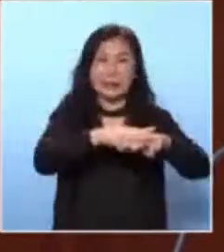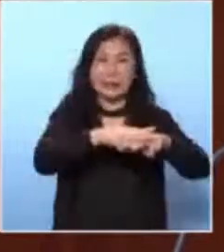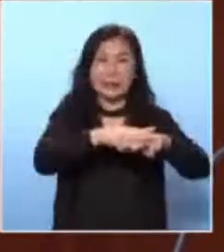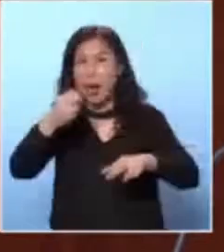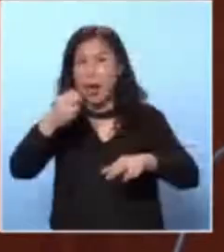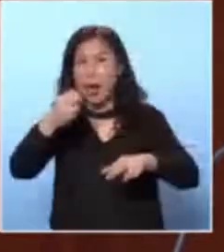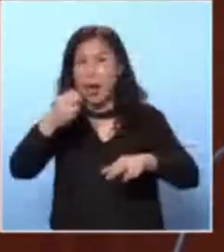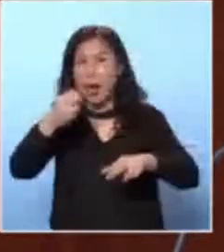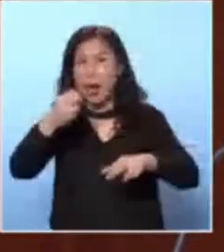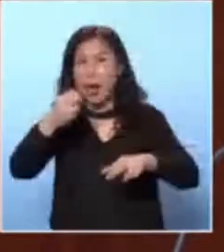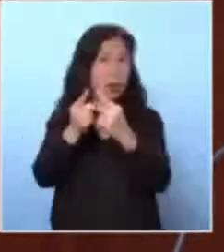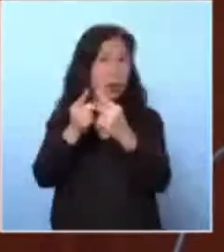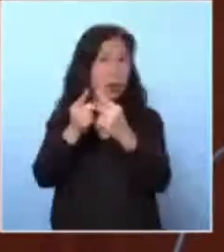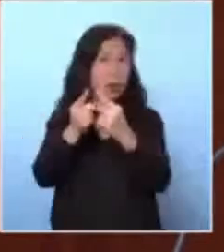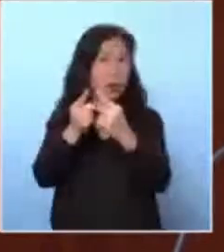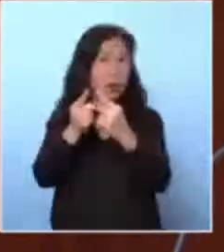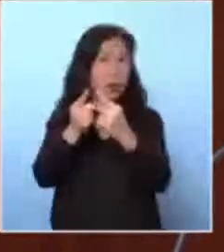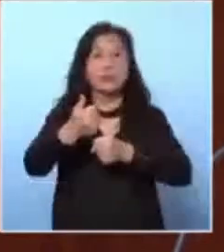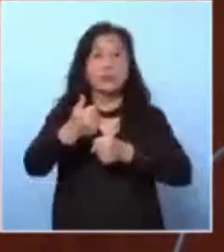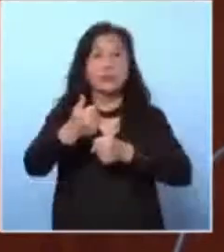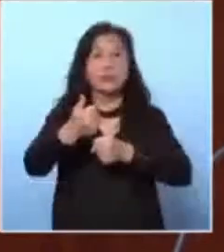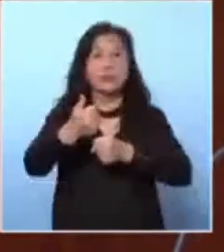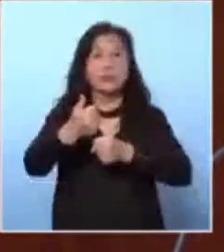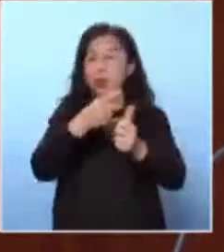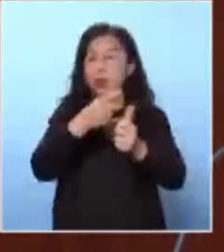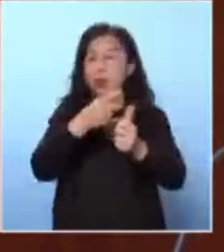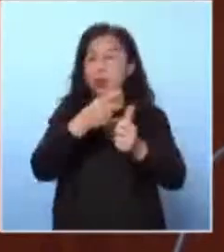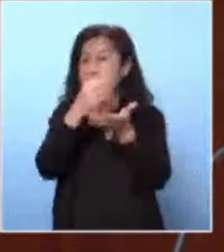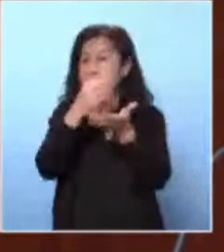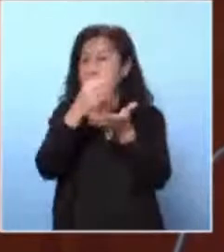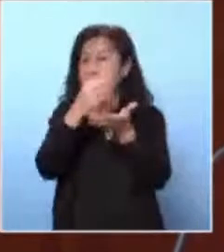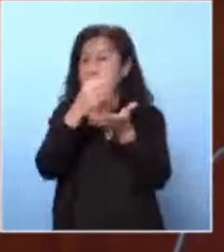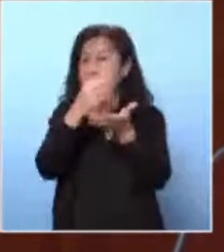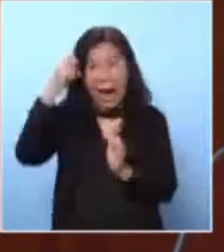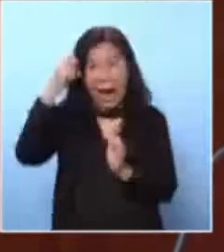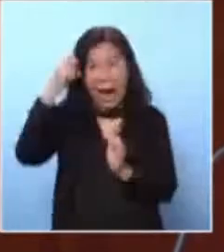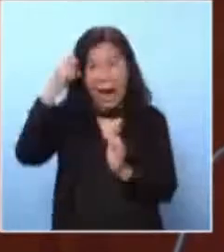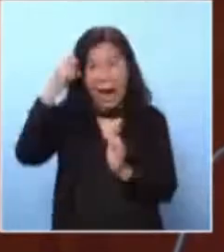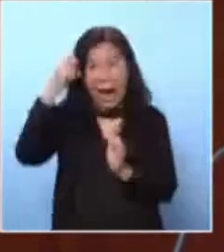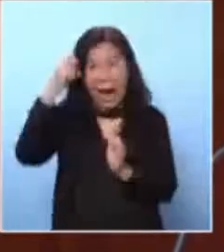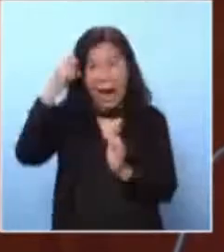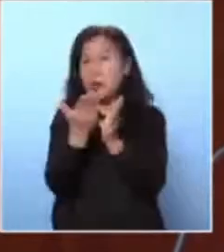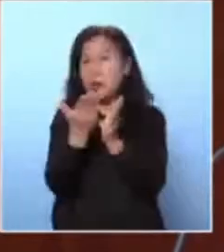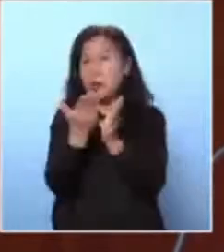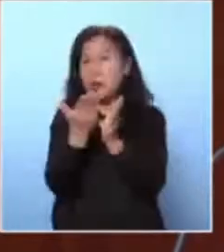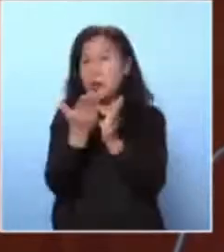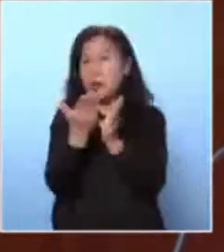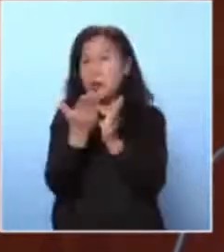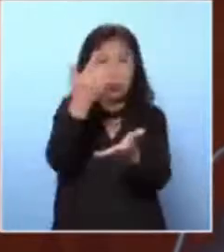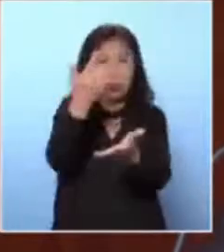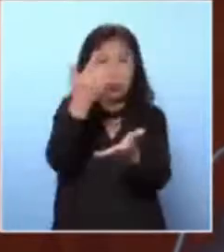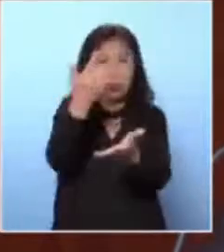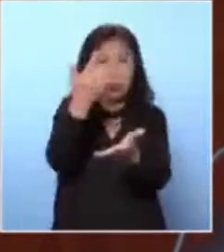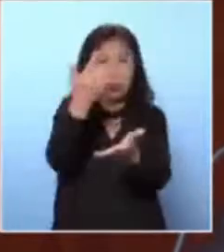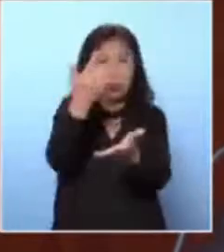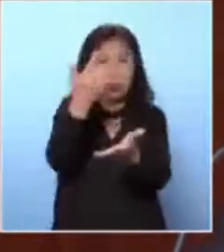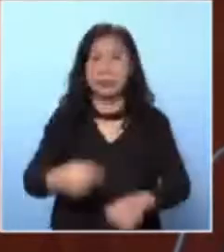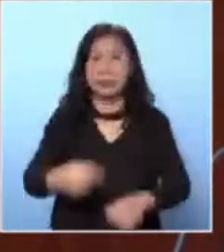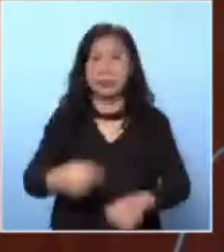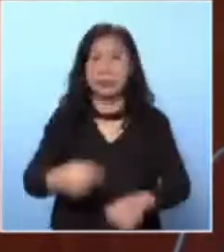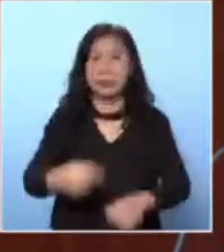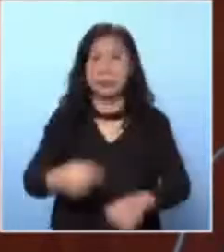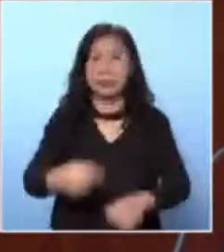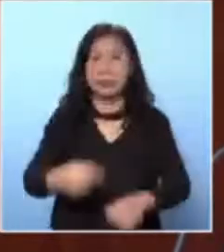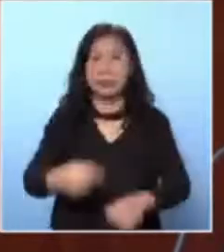conservation. In order to achieve the dual carbon targets, the government is striving to achieve carbon neutrality before 2050 and reduce